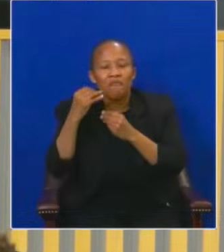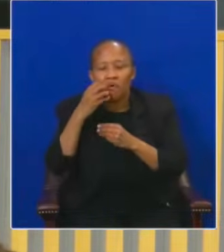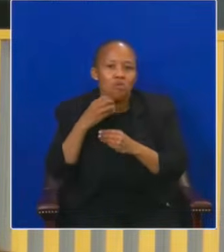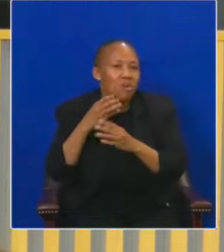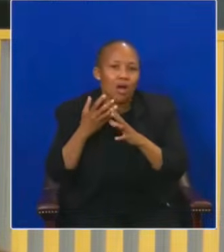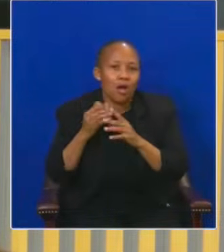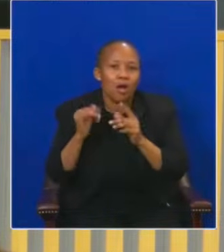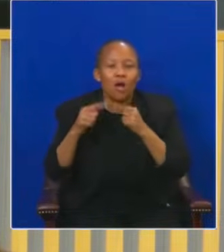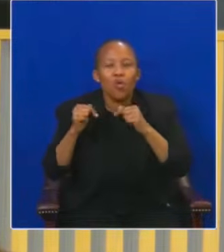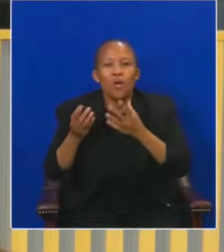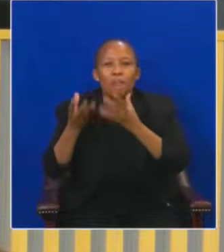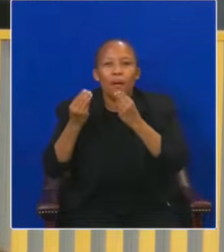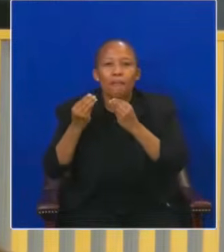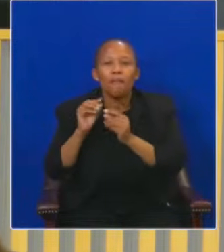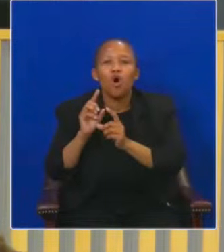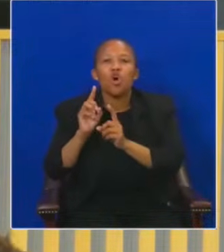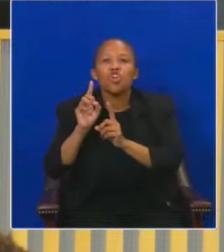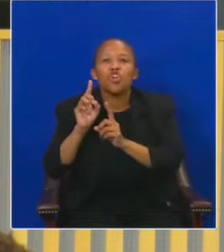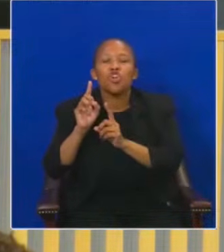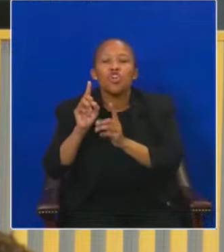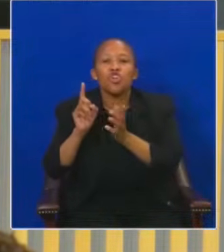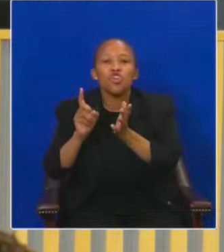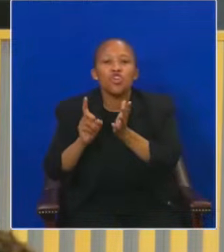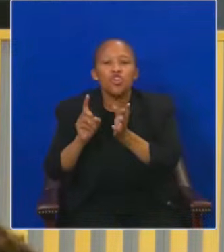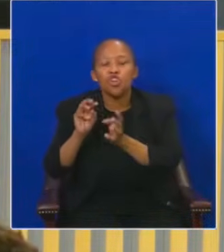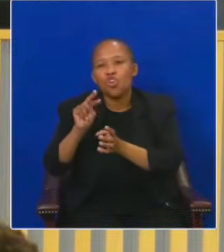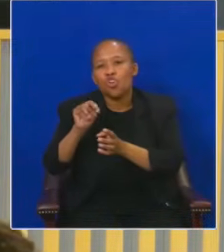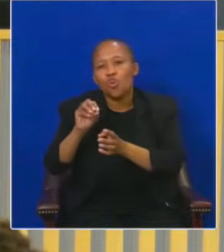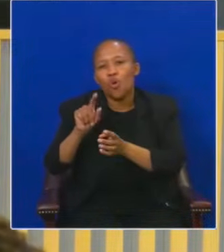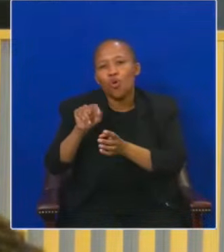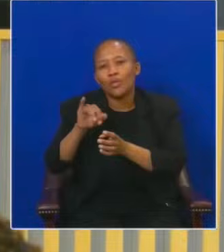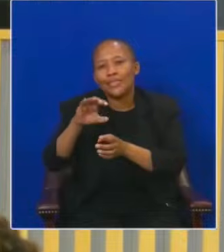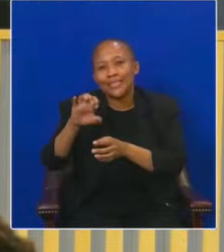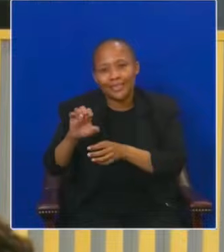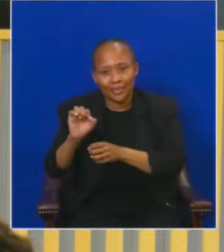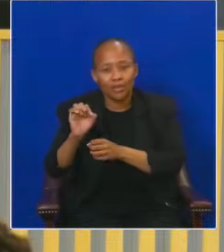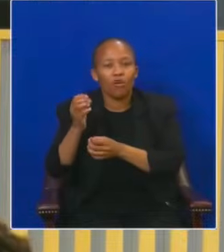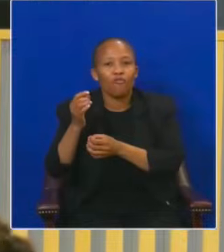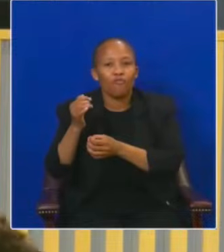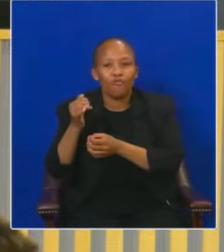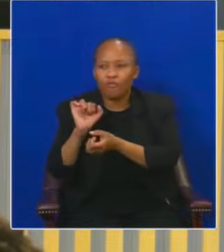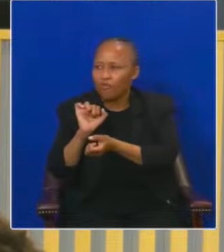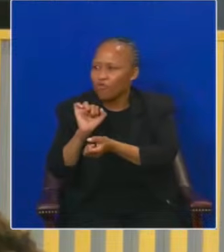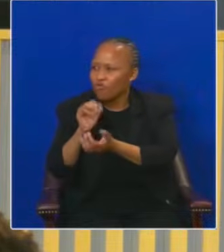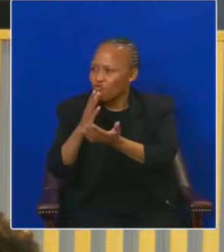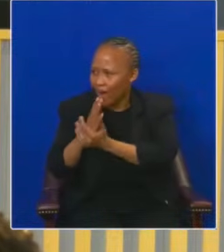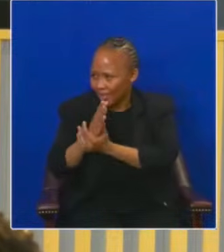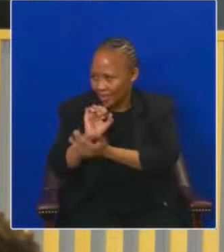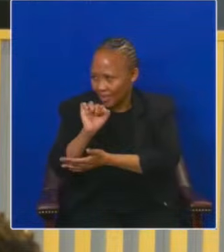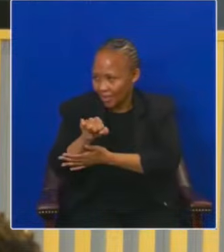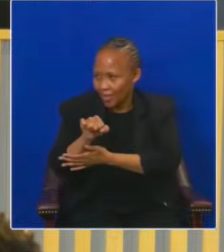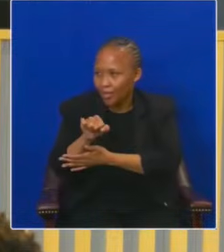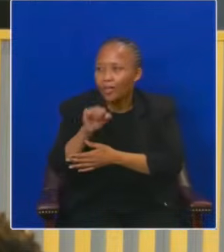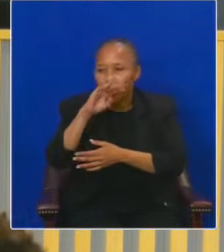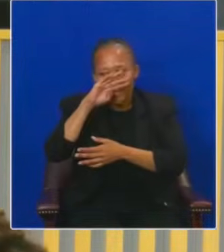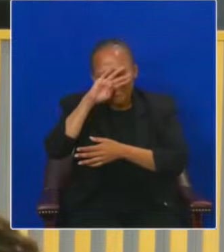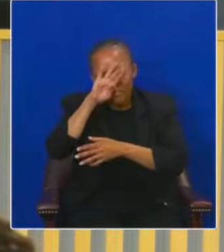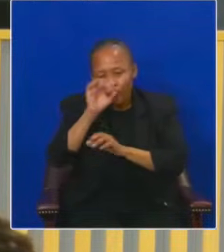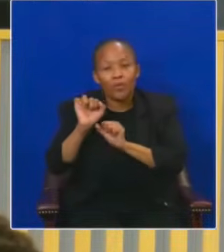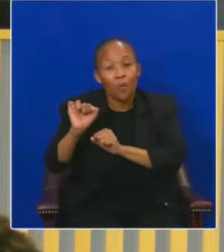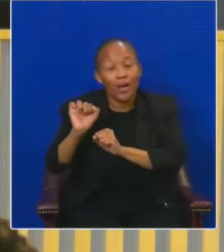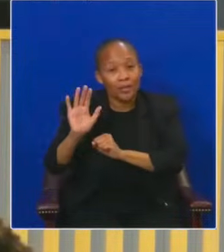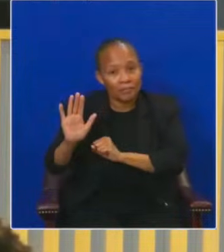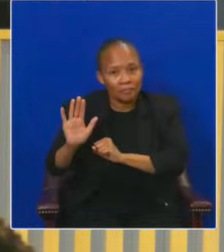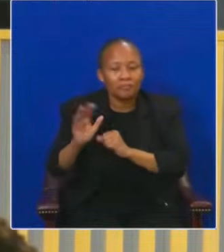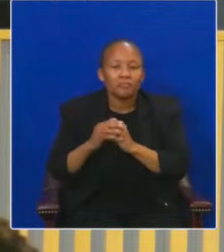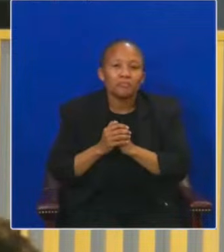as they were handed over to him upon his arrest, with the cell phone numbers that